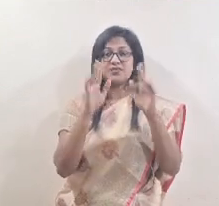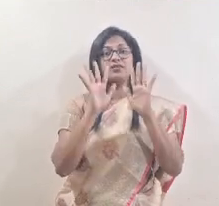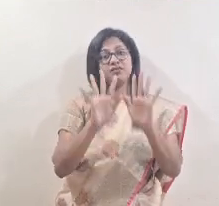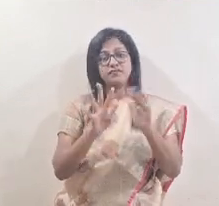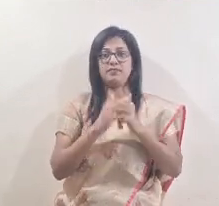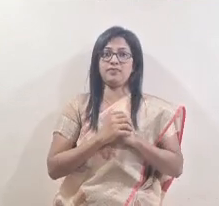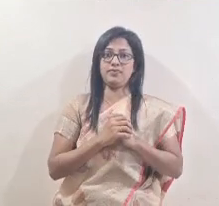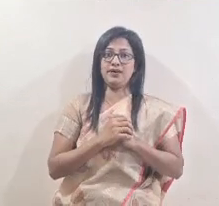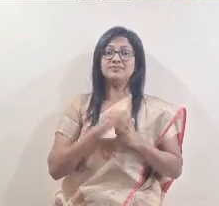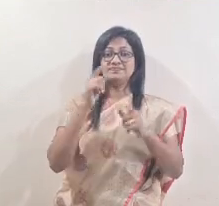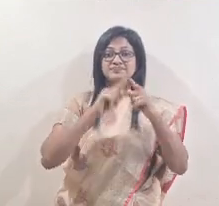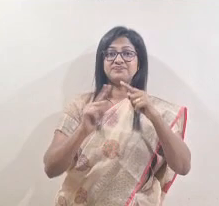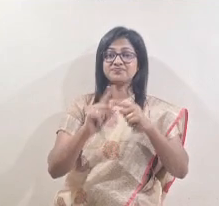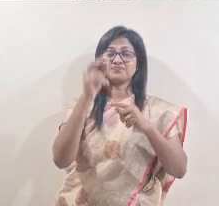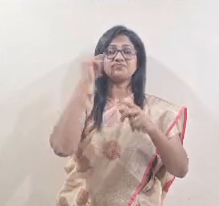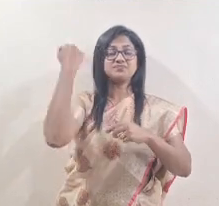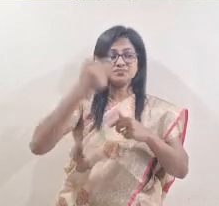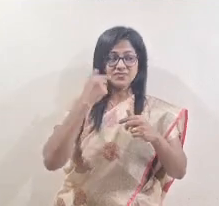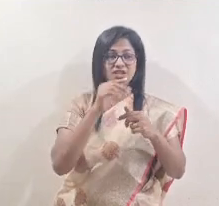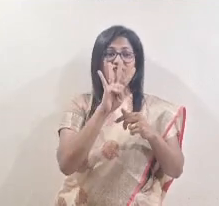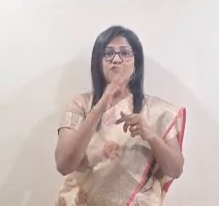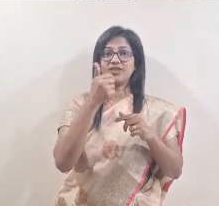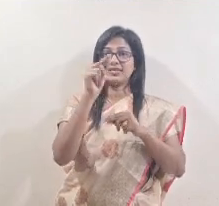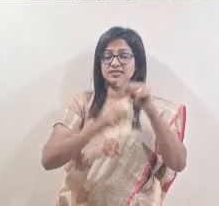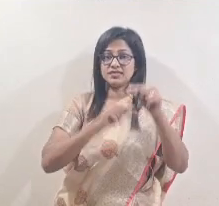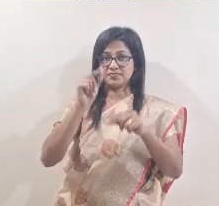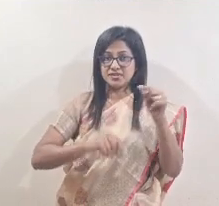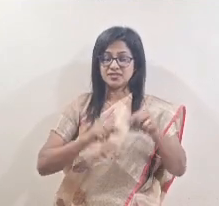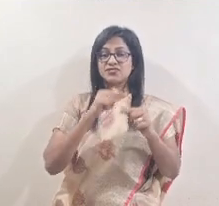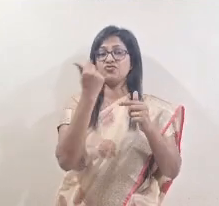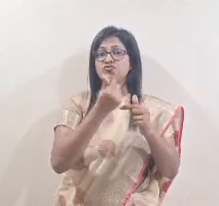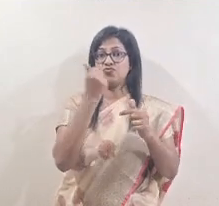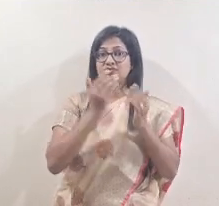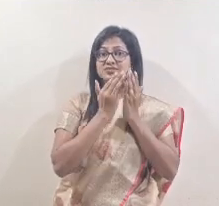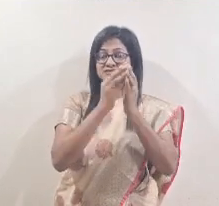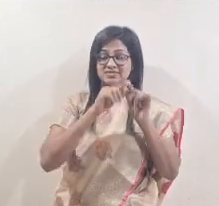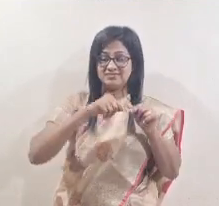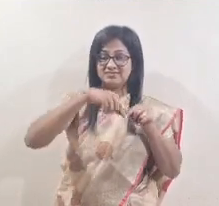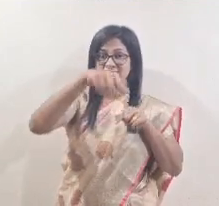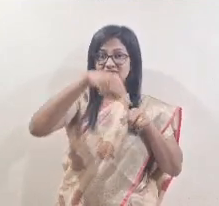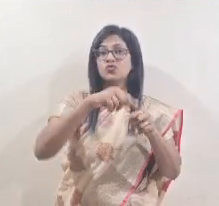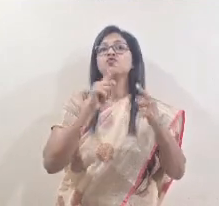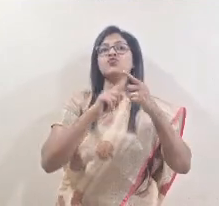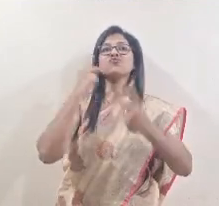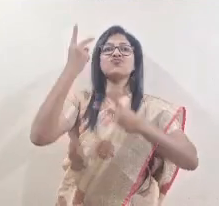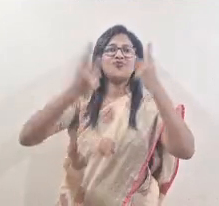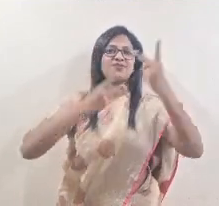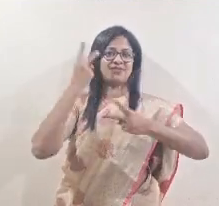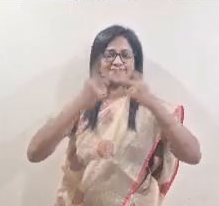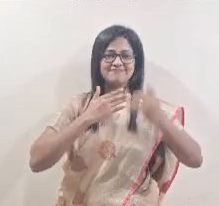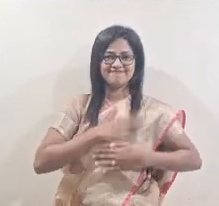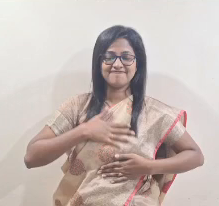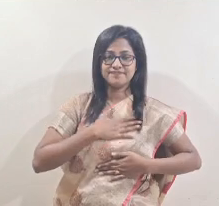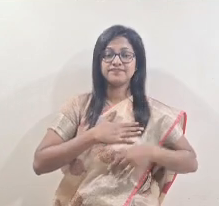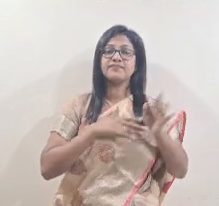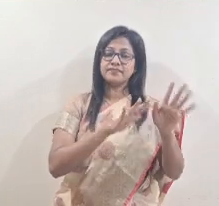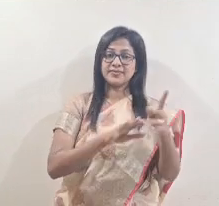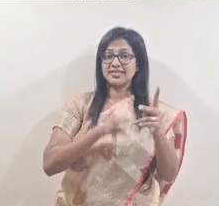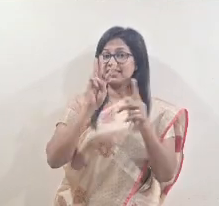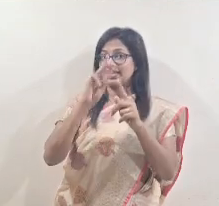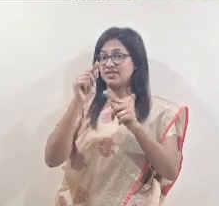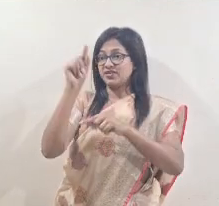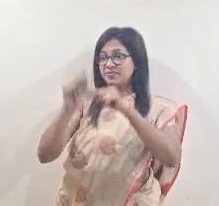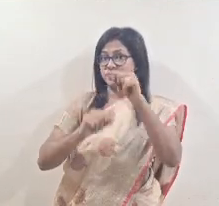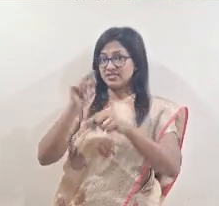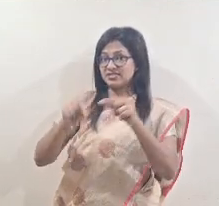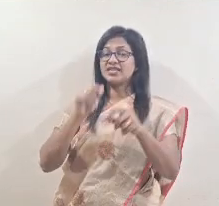there. The trip purpose of the people, 46% of the people that are using this station are tourists. There are 31% people